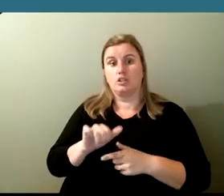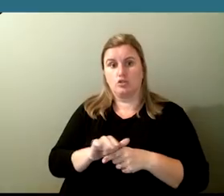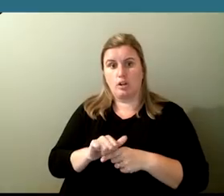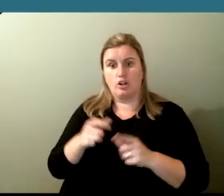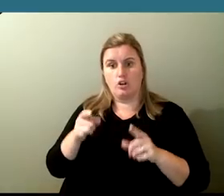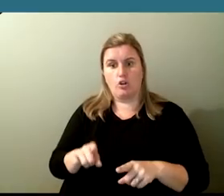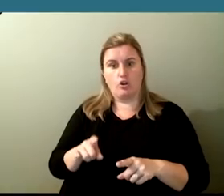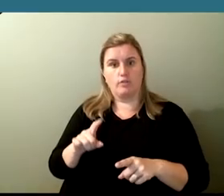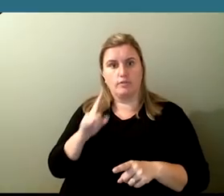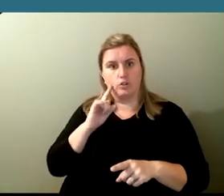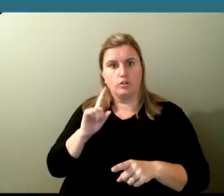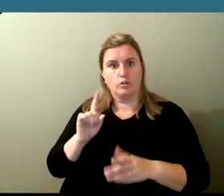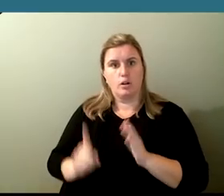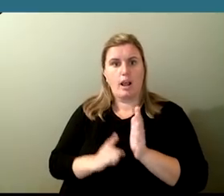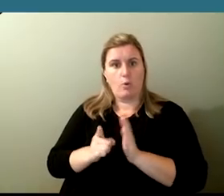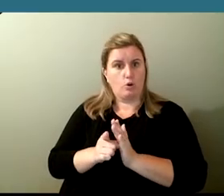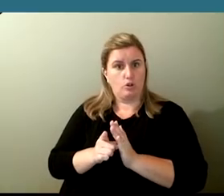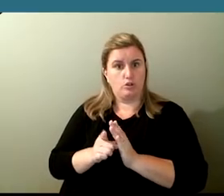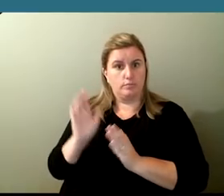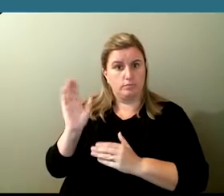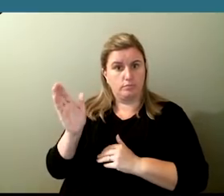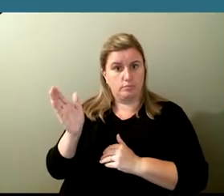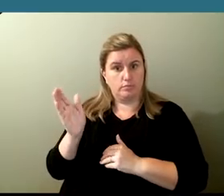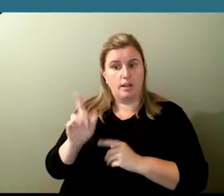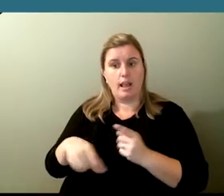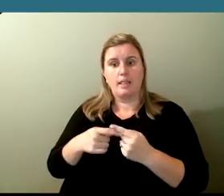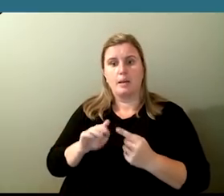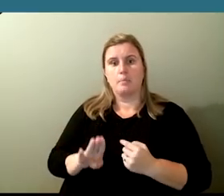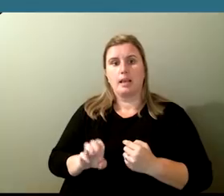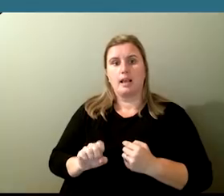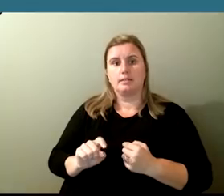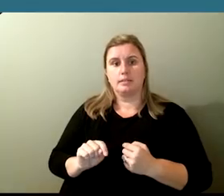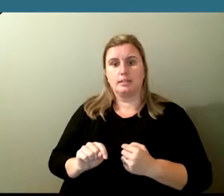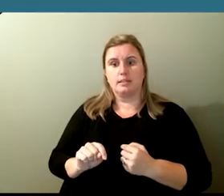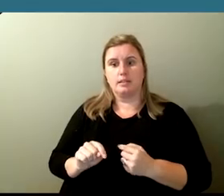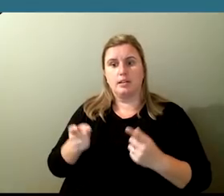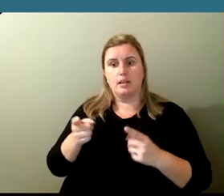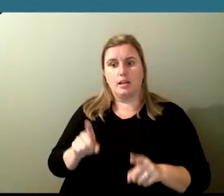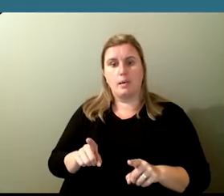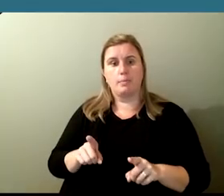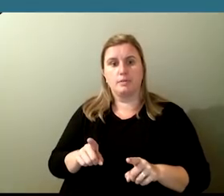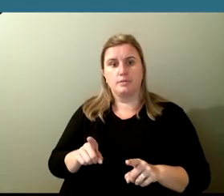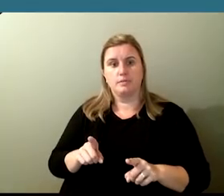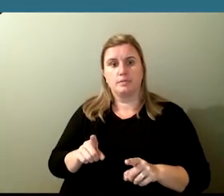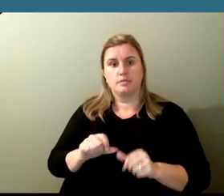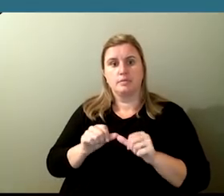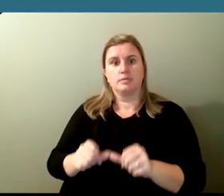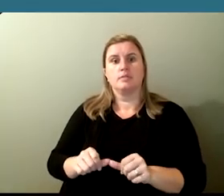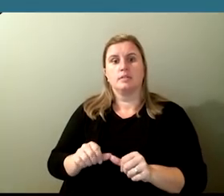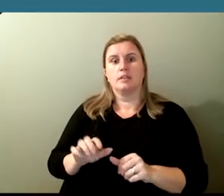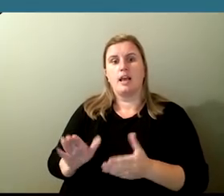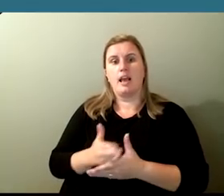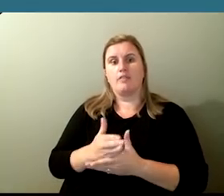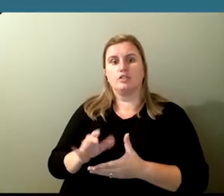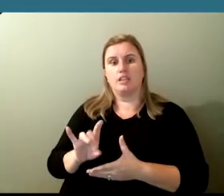for about an hour, and then BST, behavioral skills training, which lasted on an average of